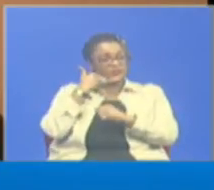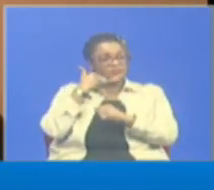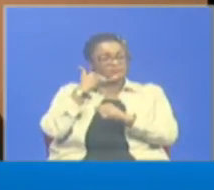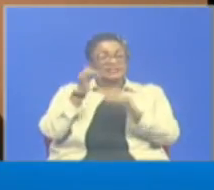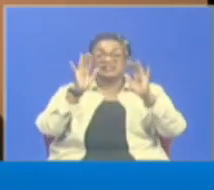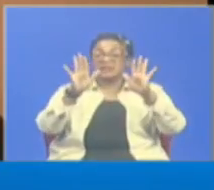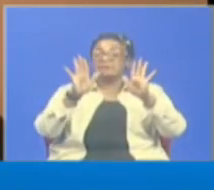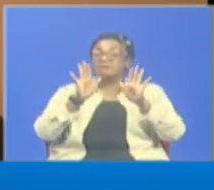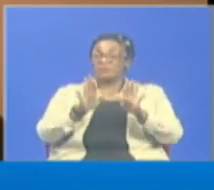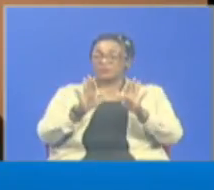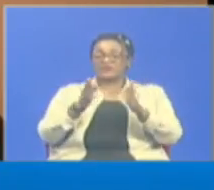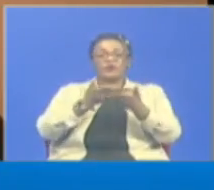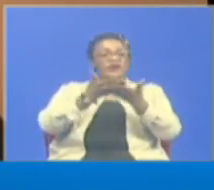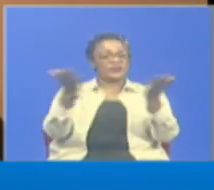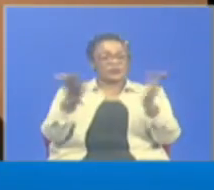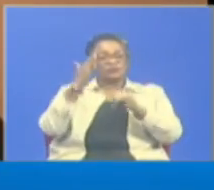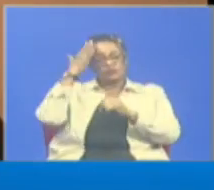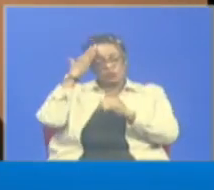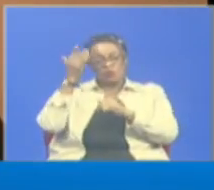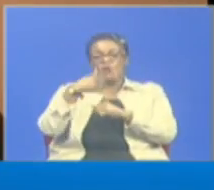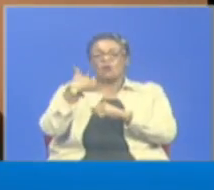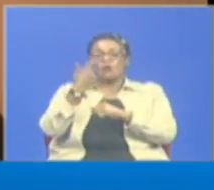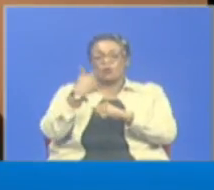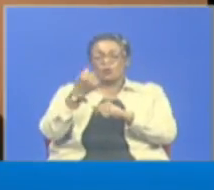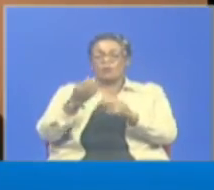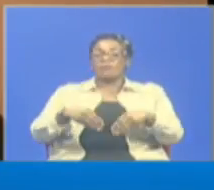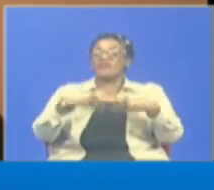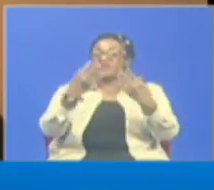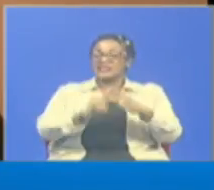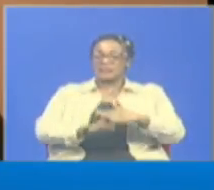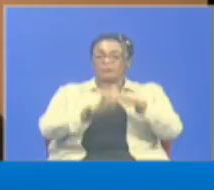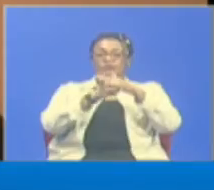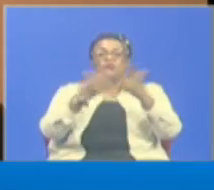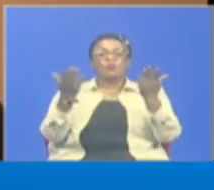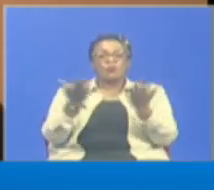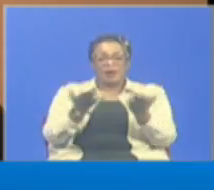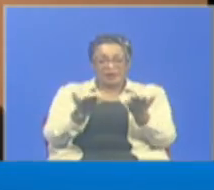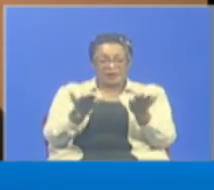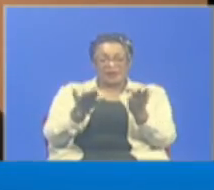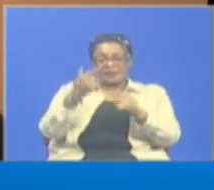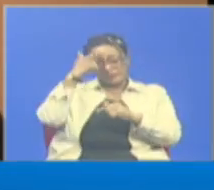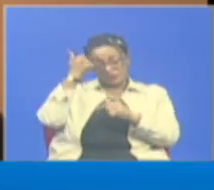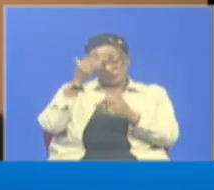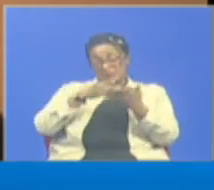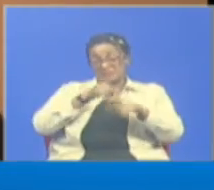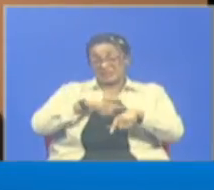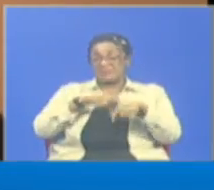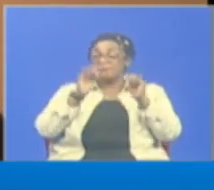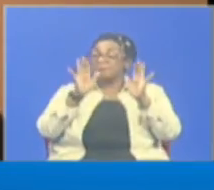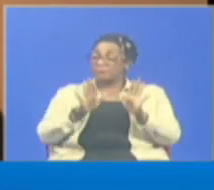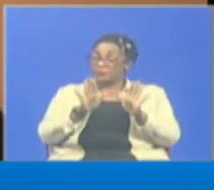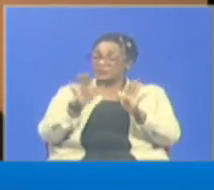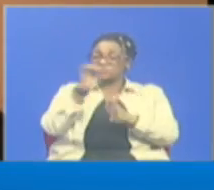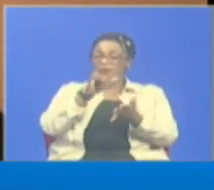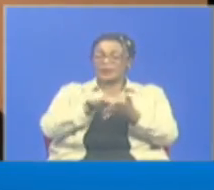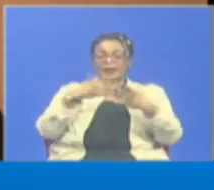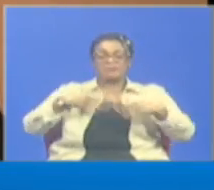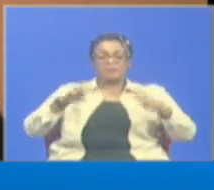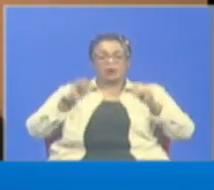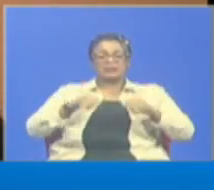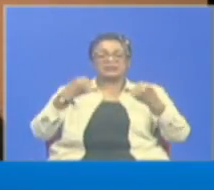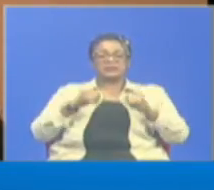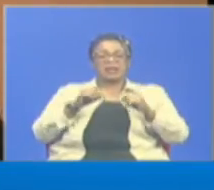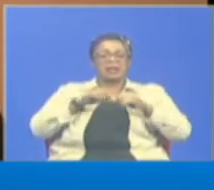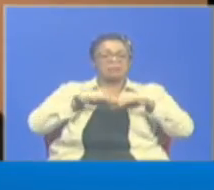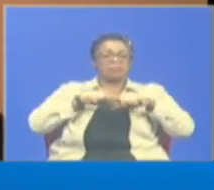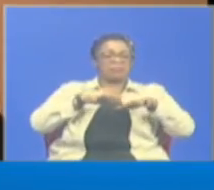everyone to know who is providing support where, because then this becomes important. People, so that people can spread out, not crowd in